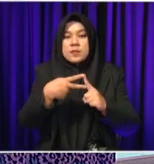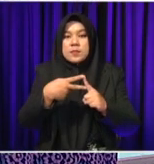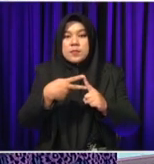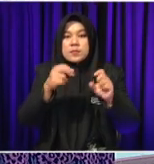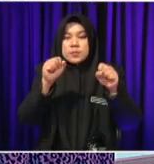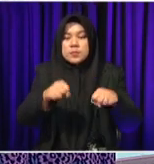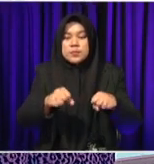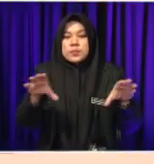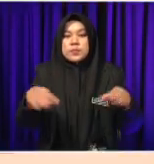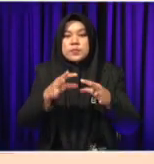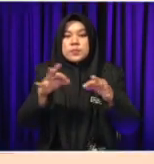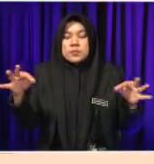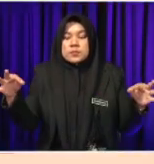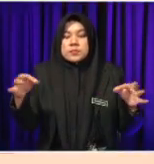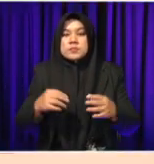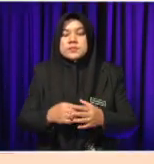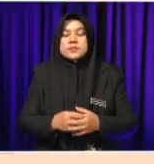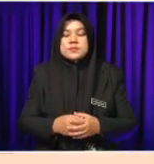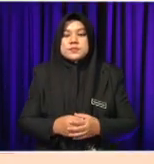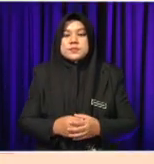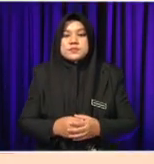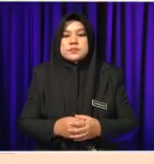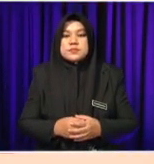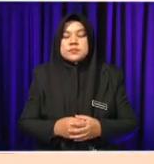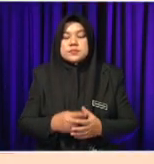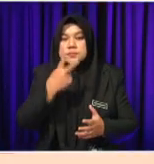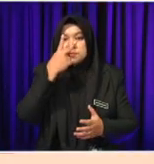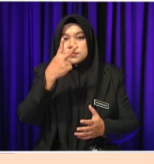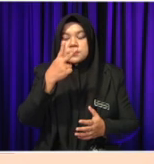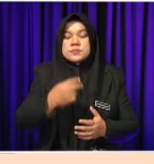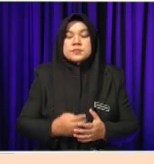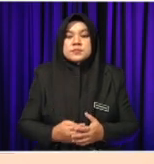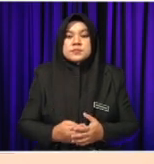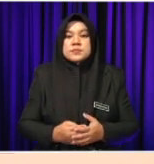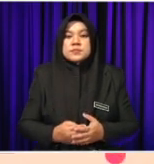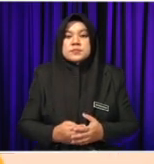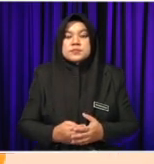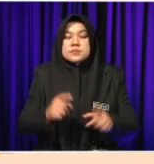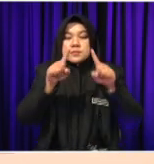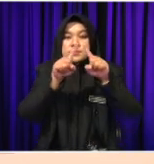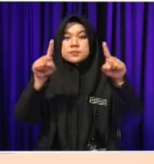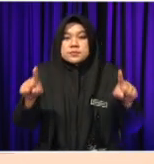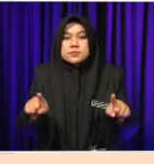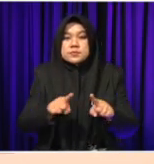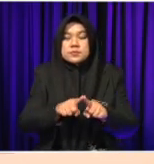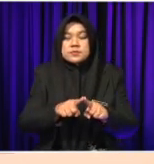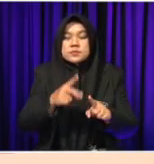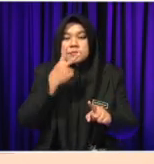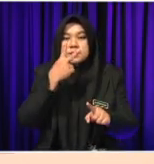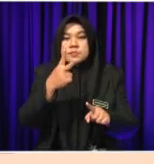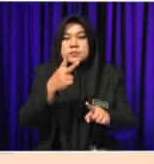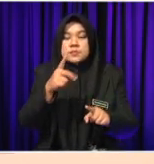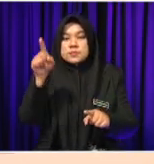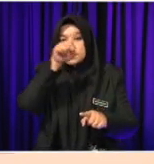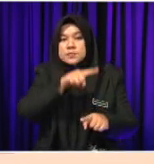construct your sentence effectively. Mm-hmm. So now let's look at the screen and you can see that there is a spin